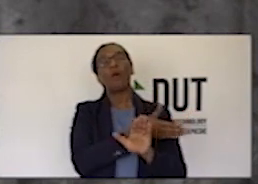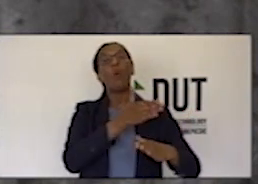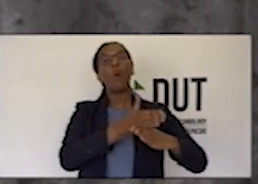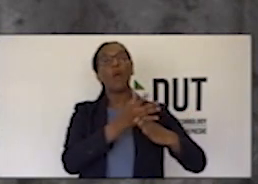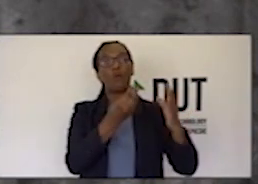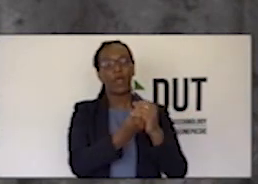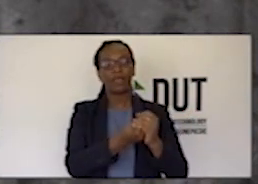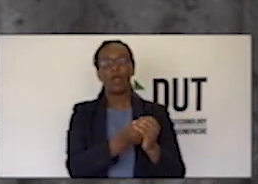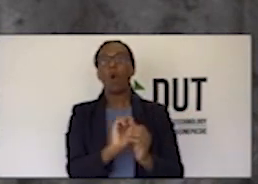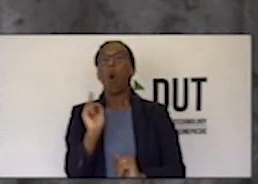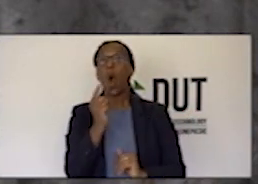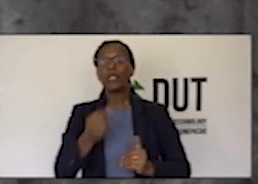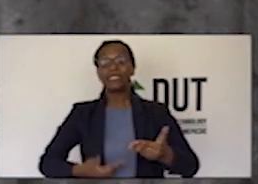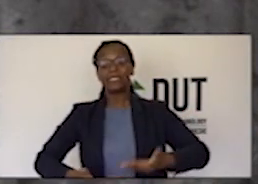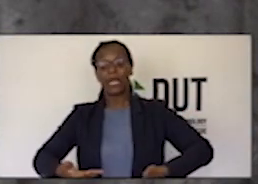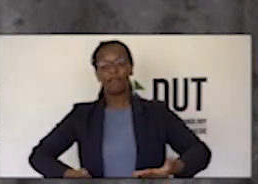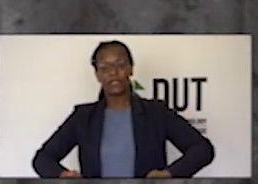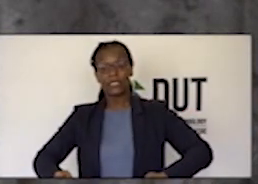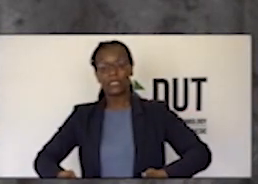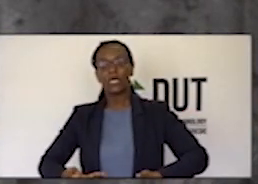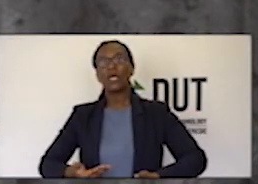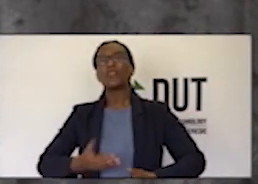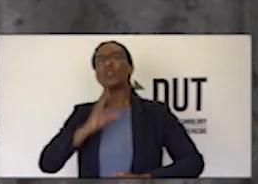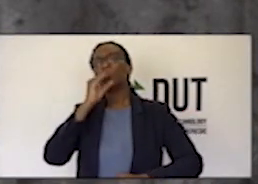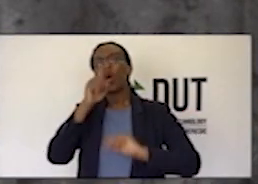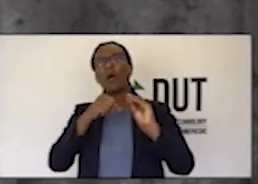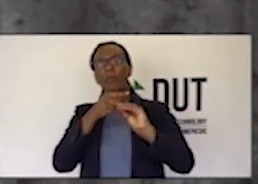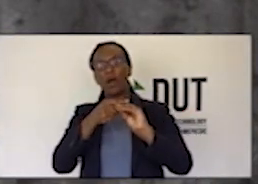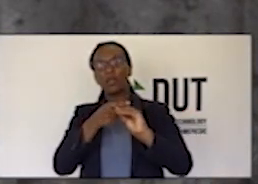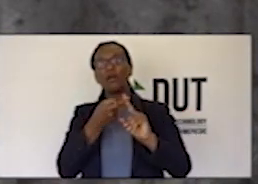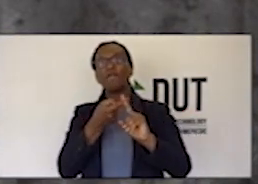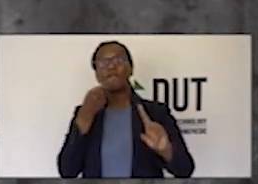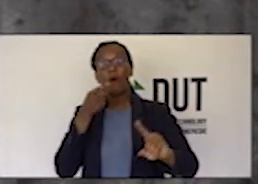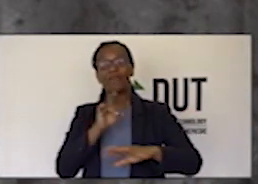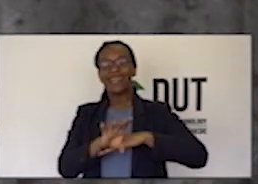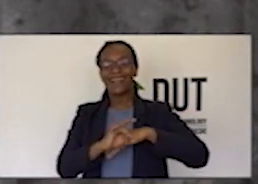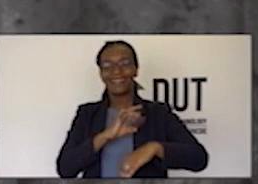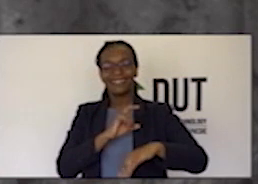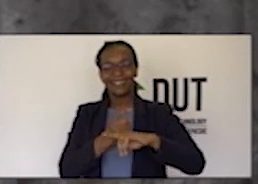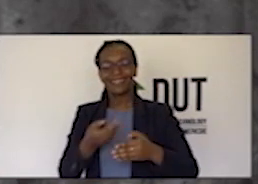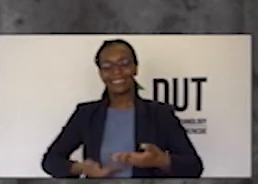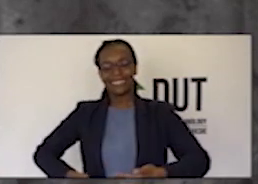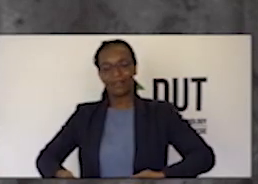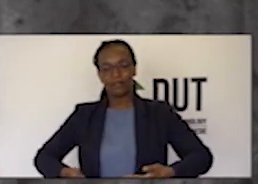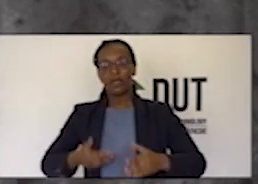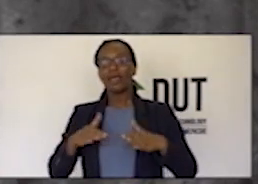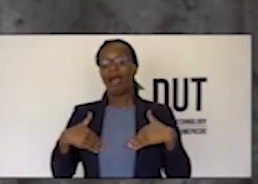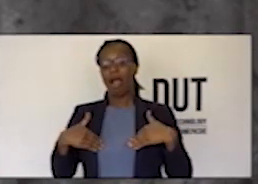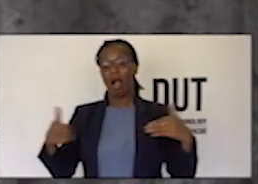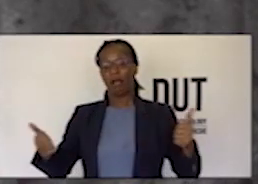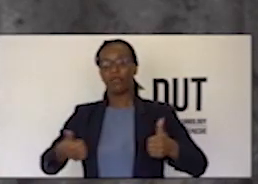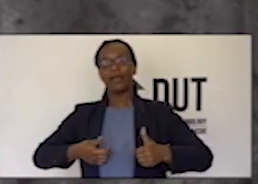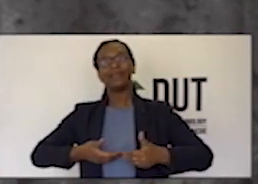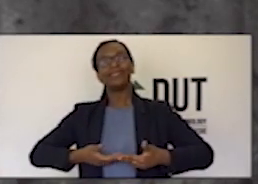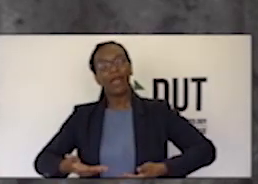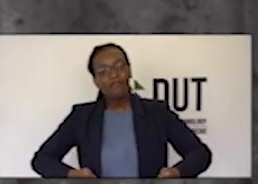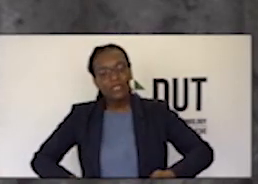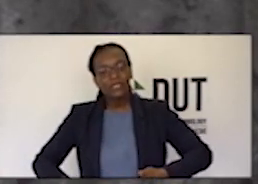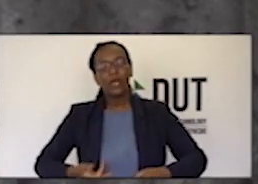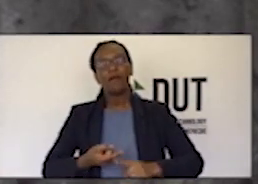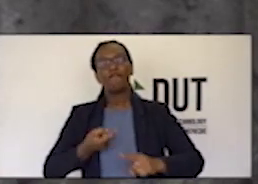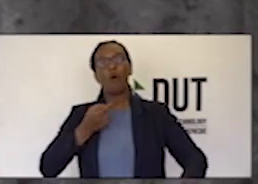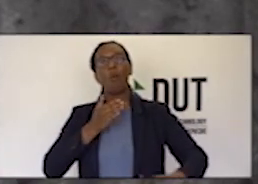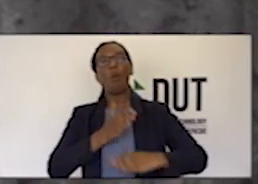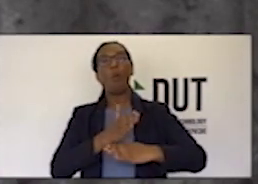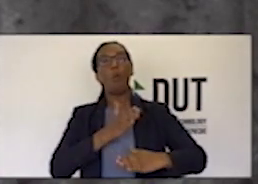the services that they have made reference to, from the counseling services to the health services to the